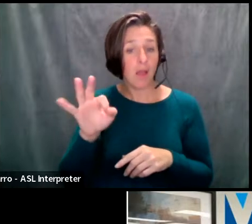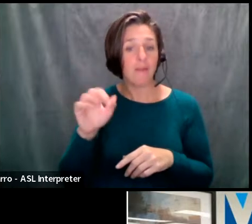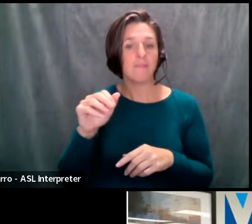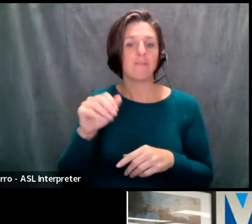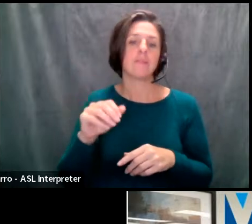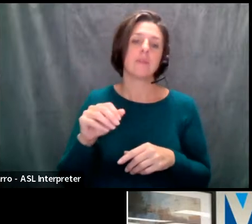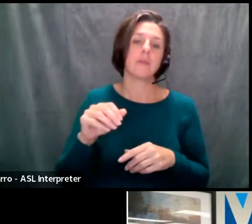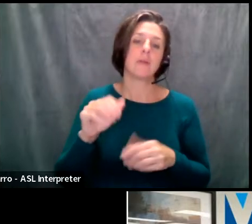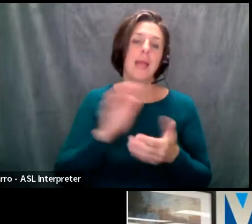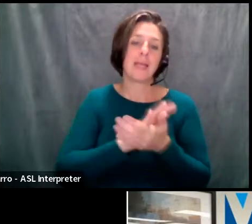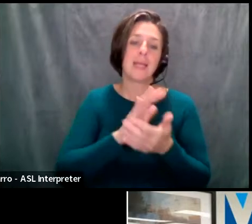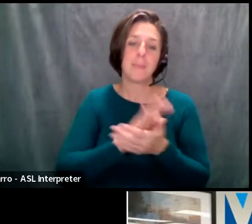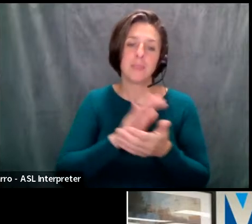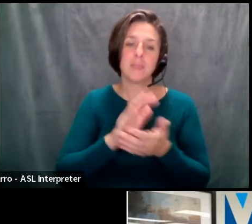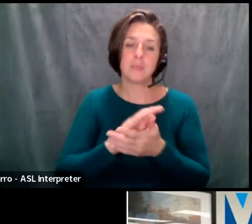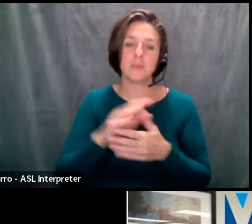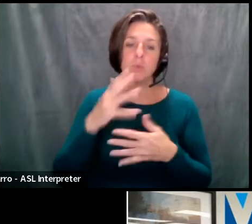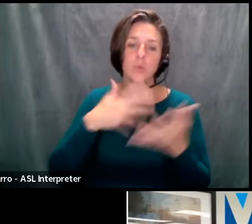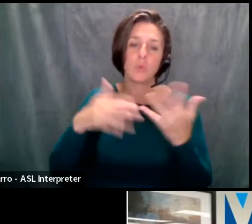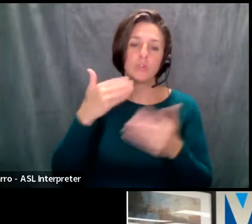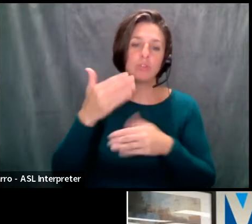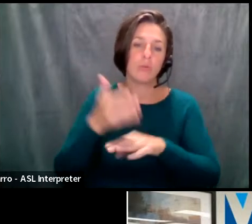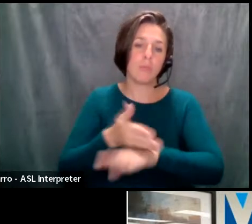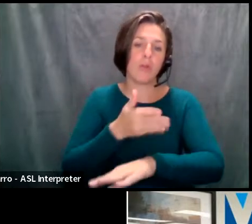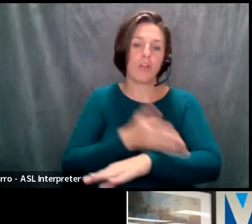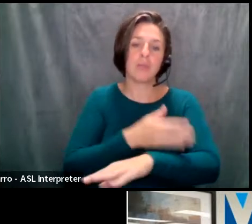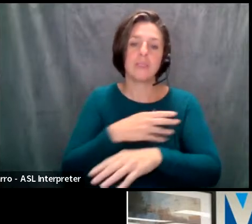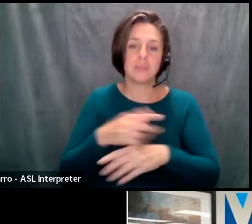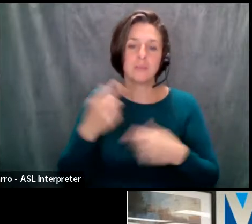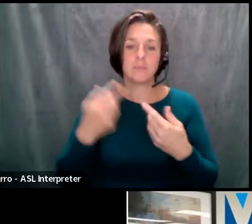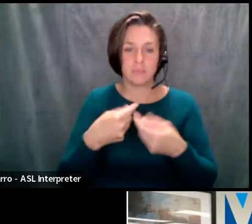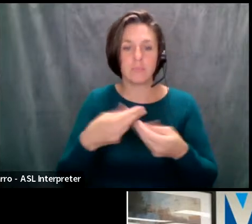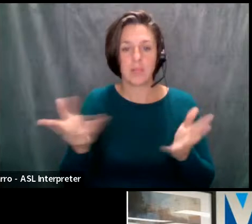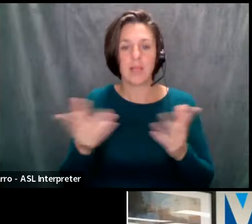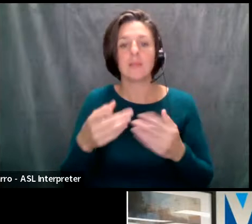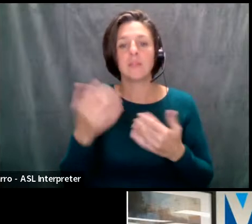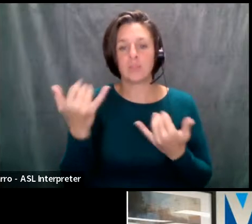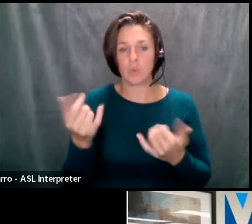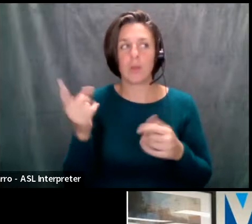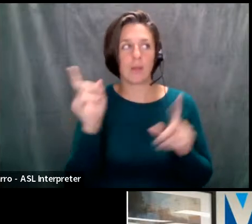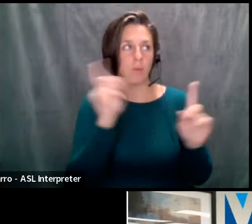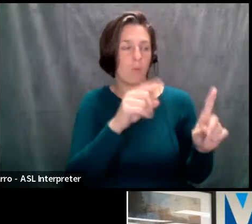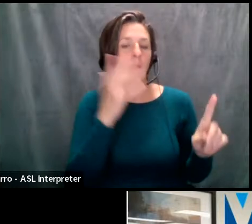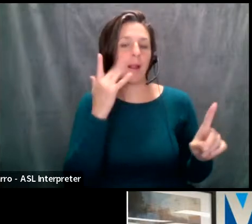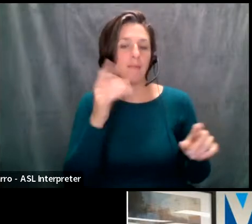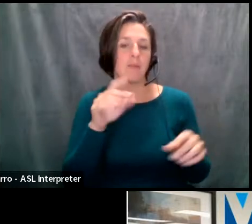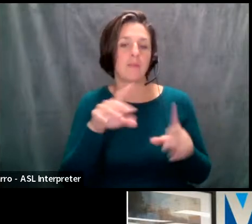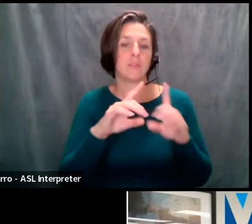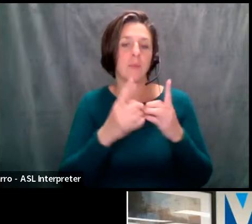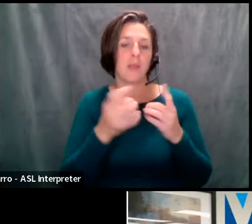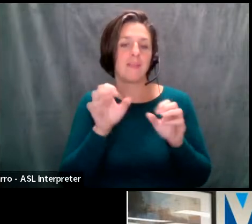out. It's published. You can go onto the California Department of Education's website. We'll be giving a much more